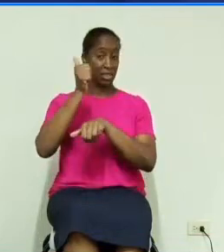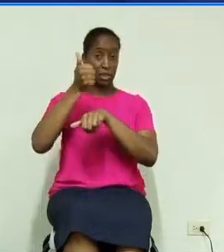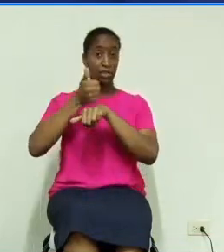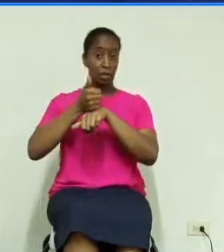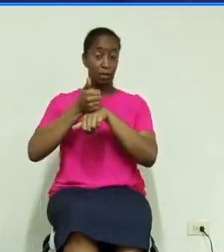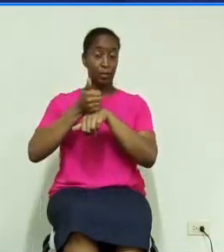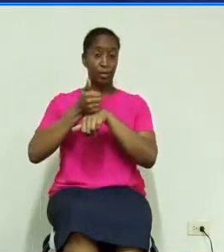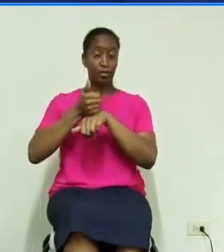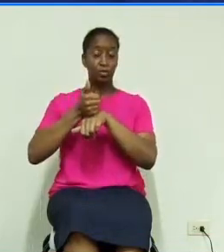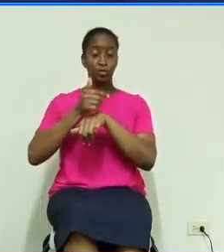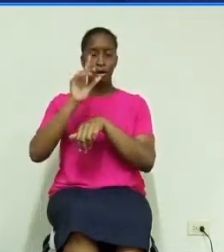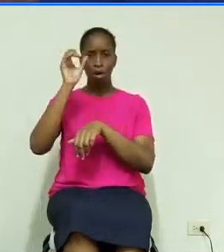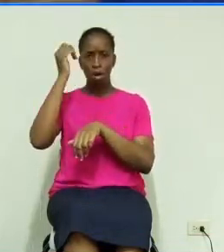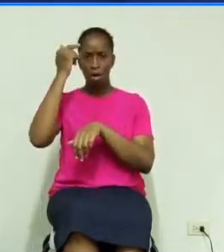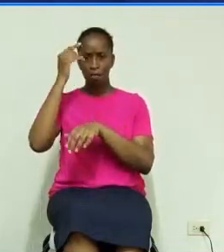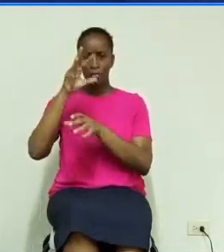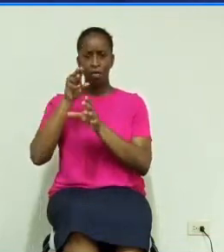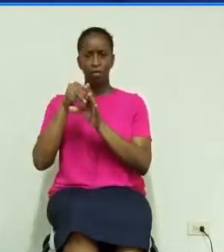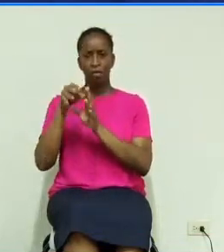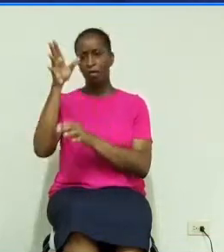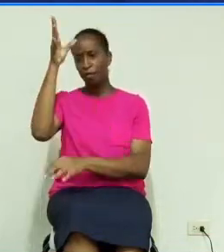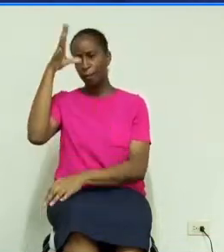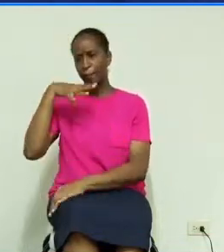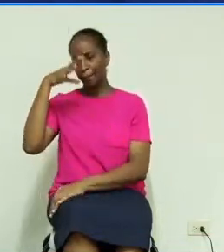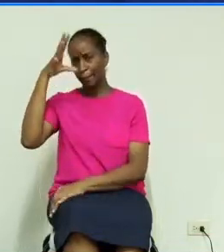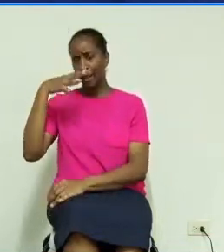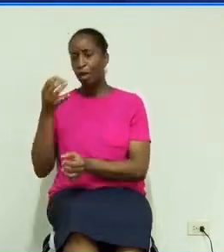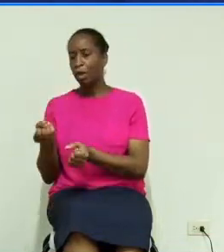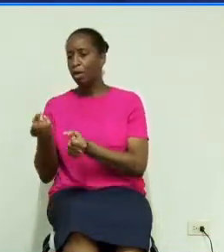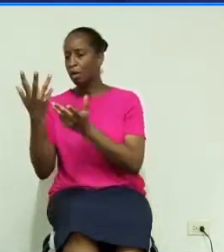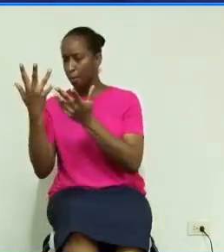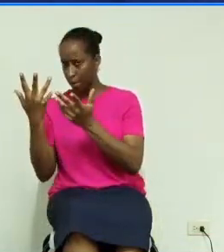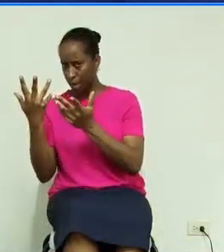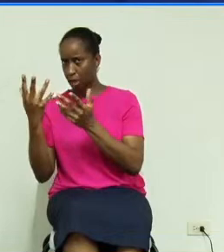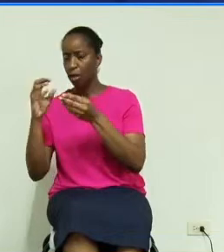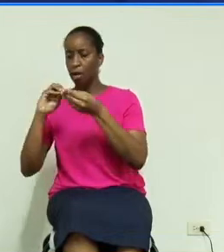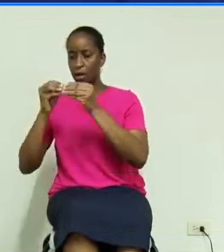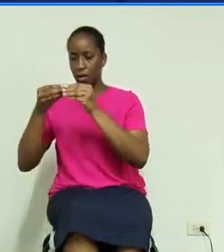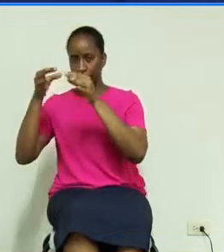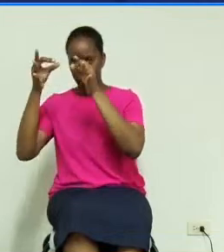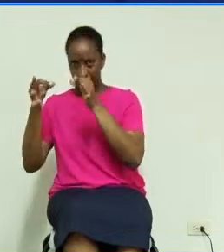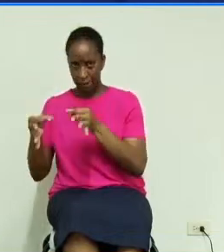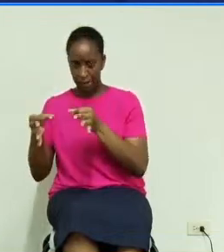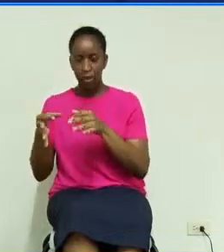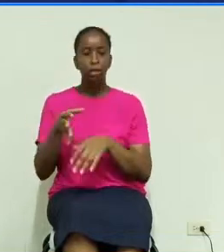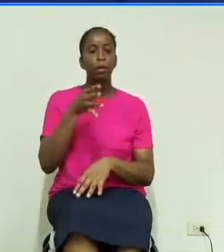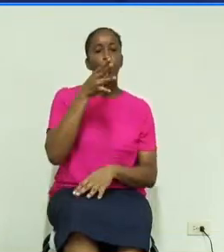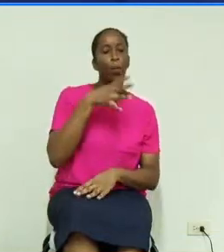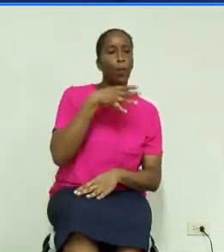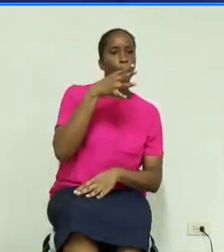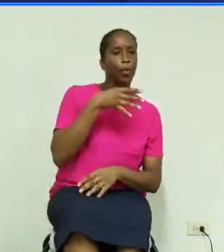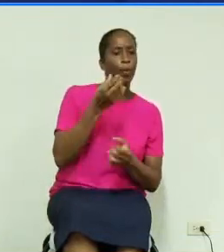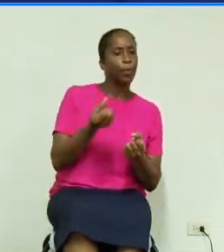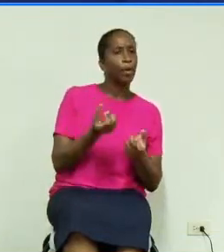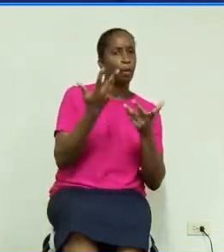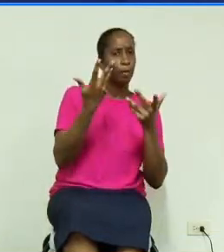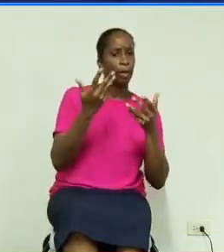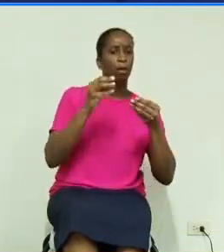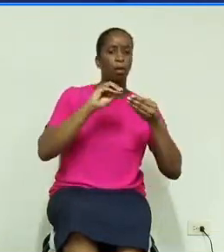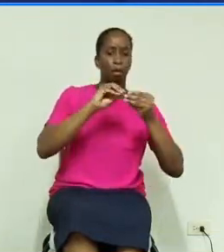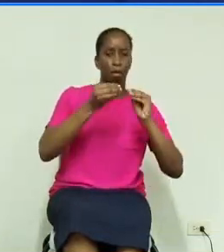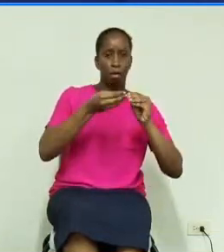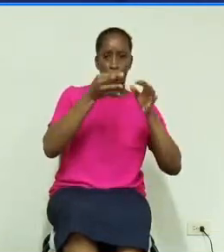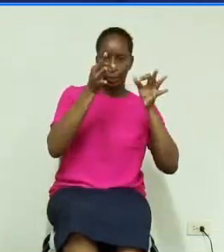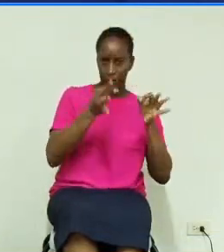in all the common denominator in all these spaces is whether you're a developed country or whether you're a country not in the